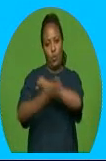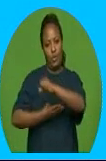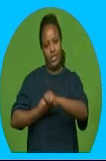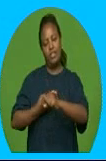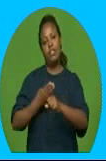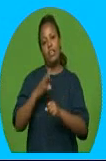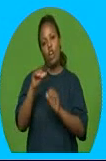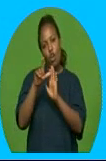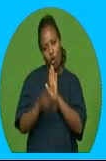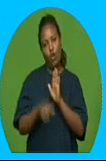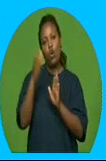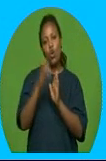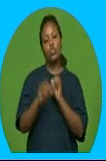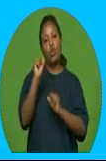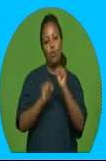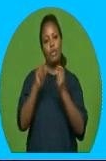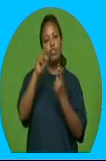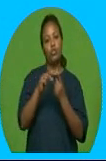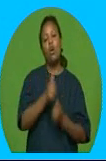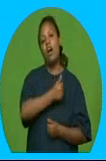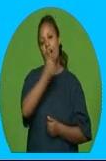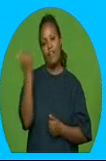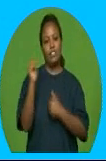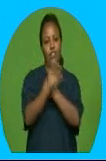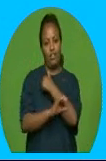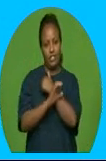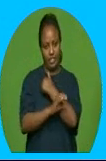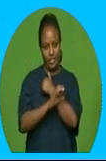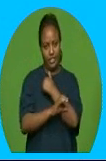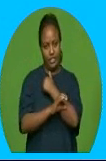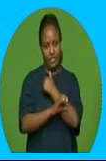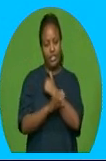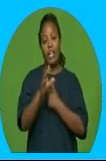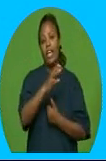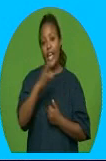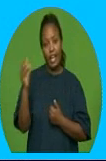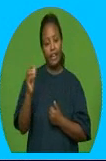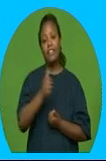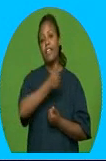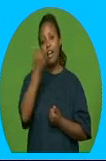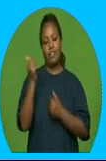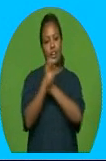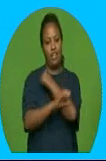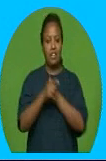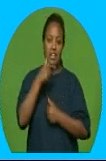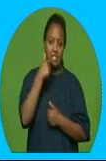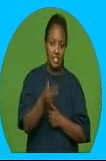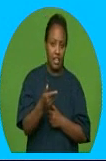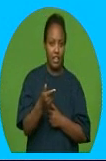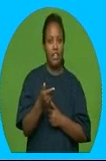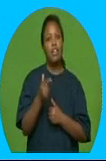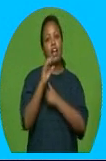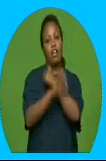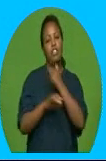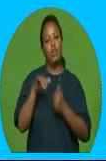say wheat, at a lower cost compared to another country. And the other country,